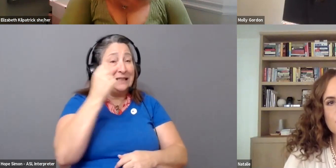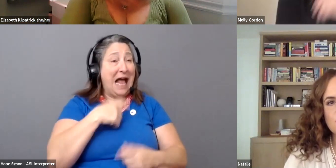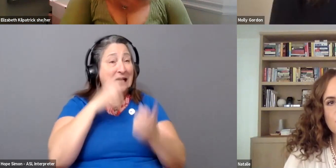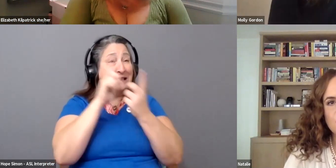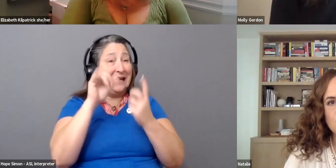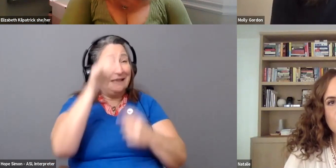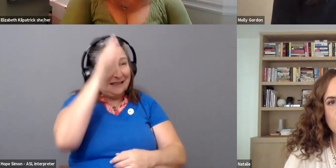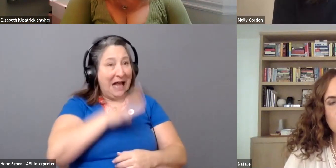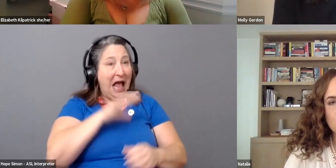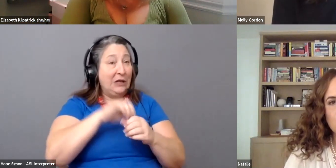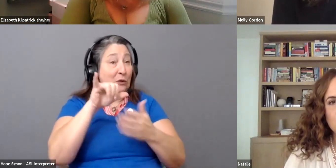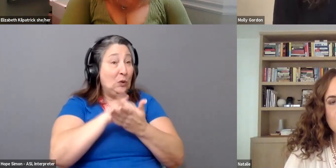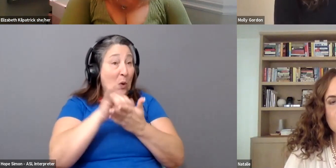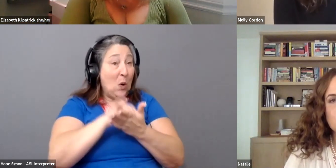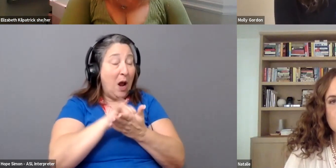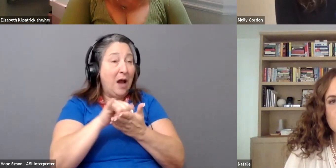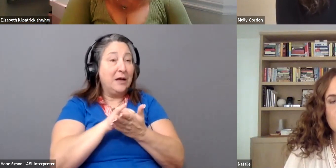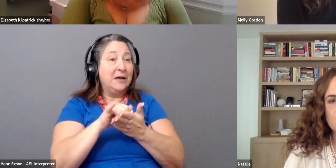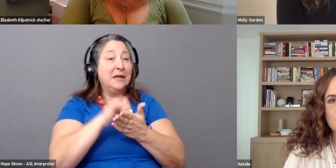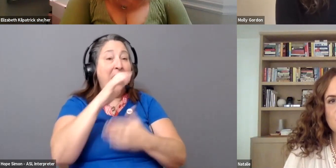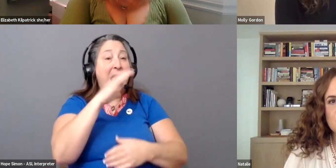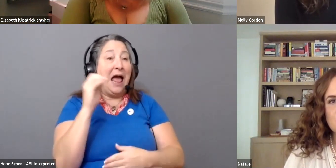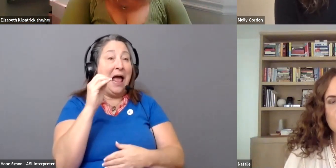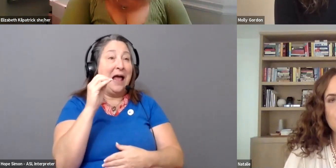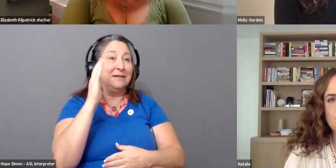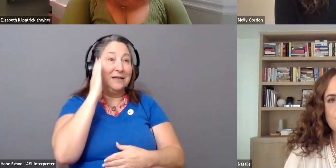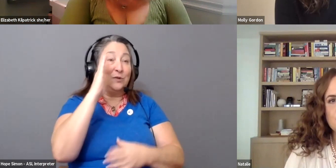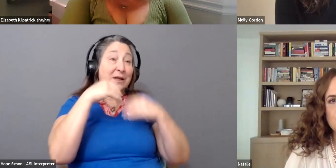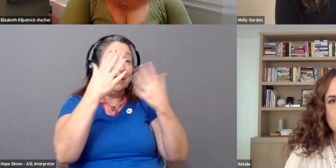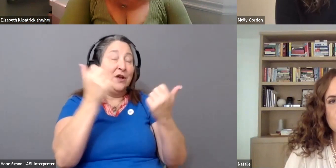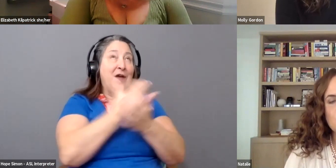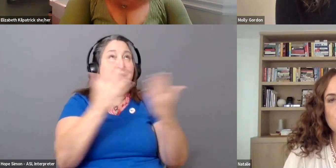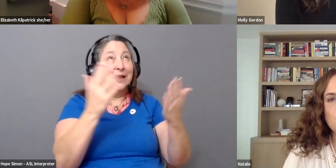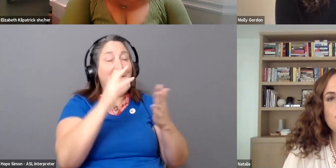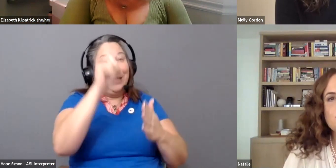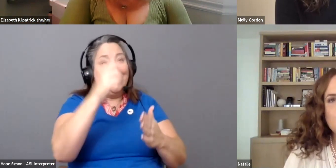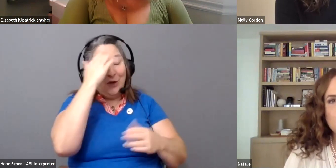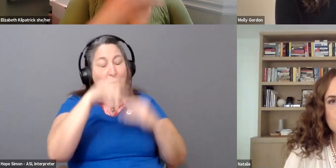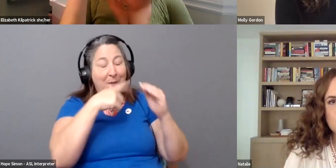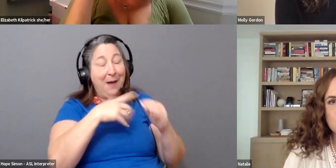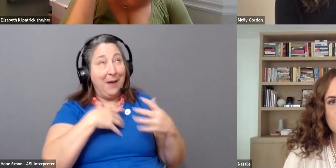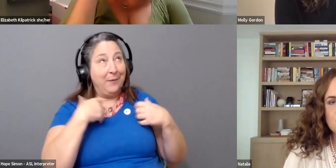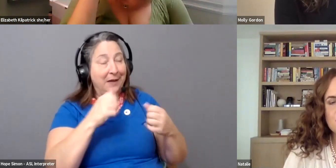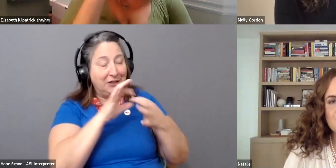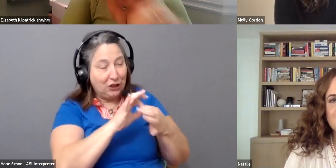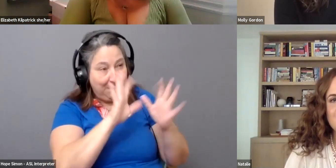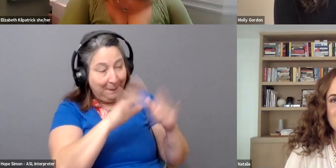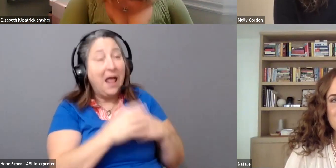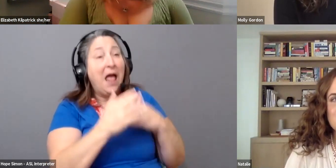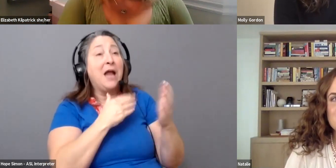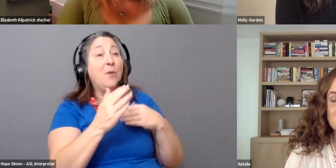sort of, I mean, this will give you everything you need to know about the health of this relationship. We would challenge one another to